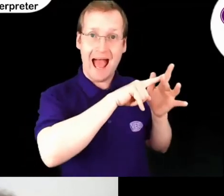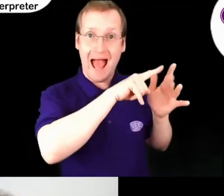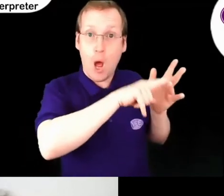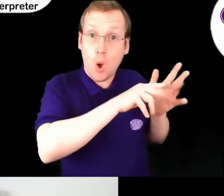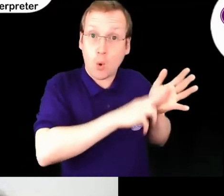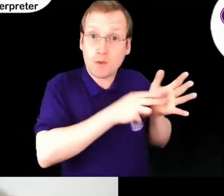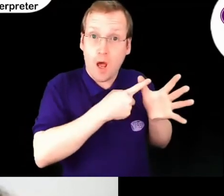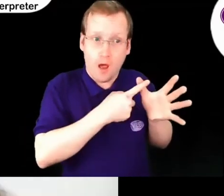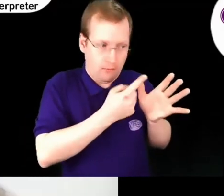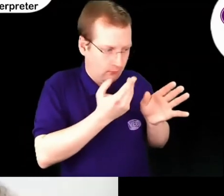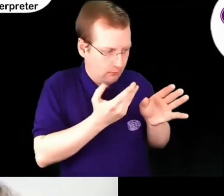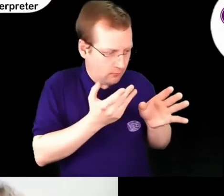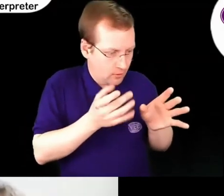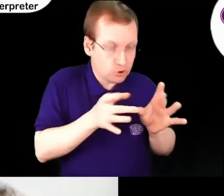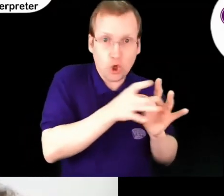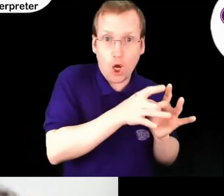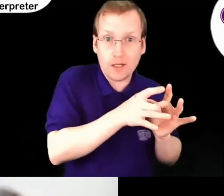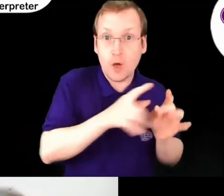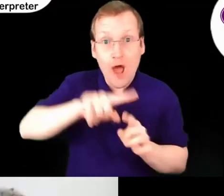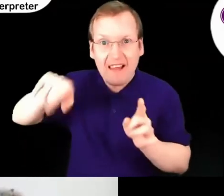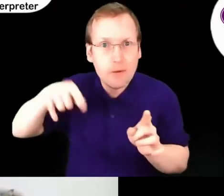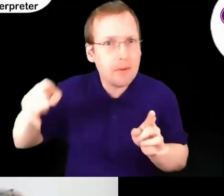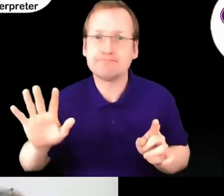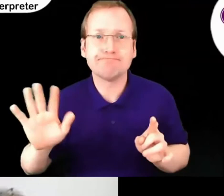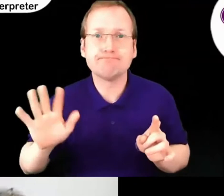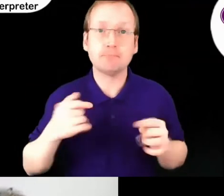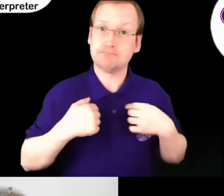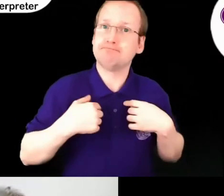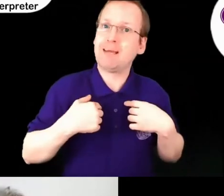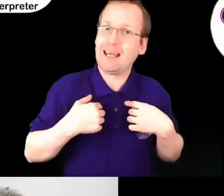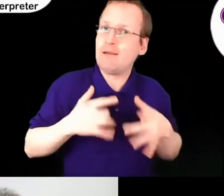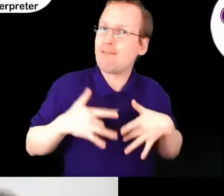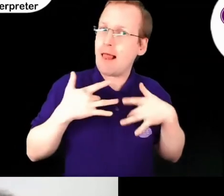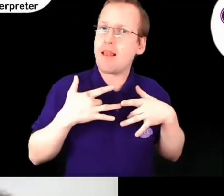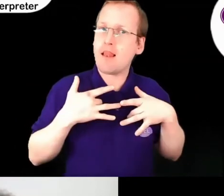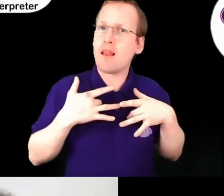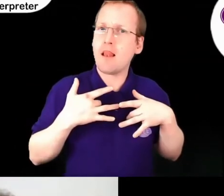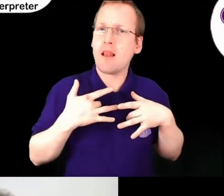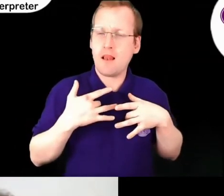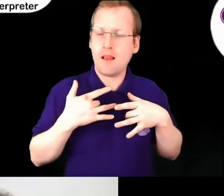and this is not for everybody, was it made it